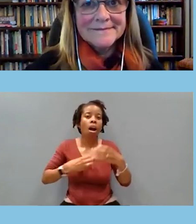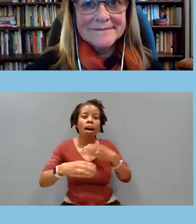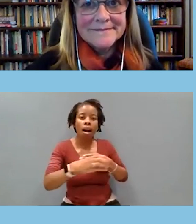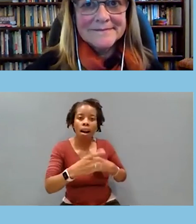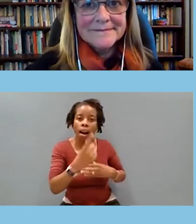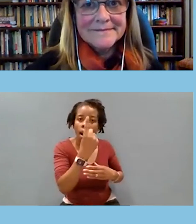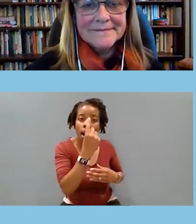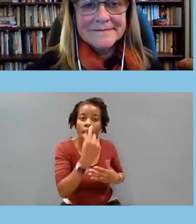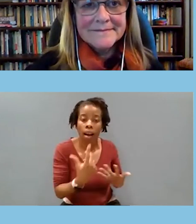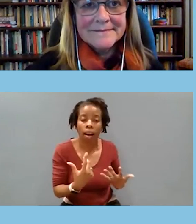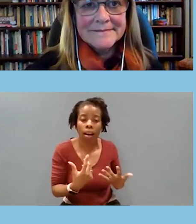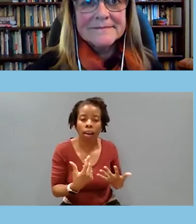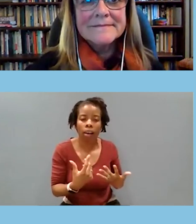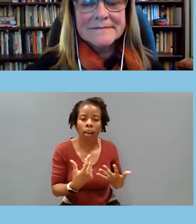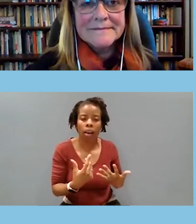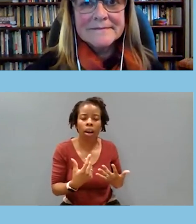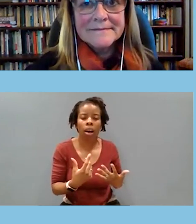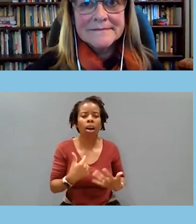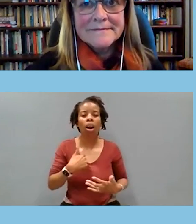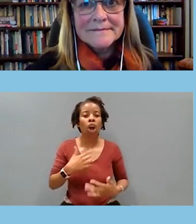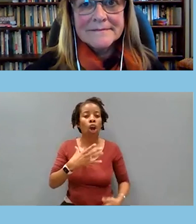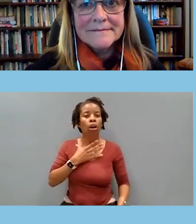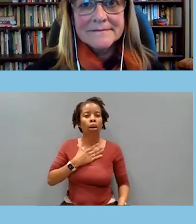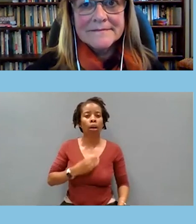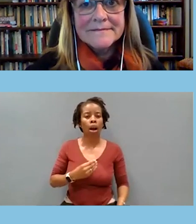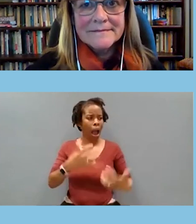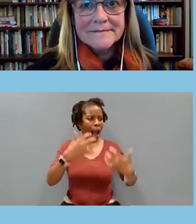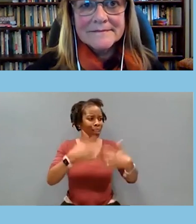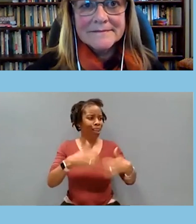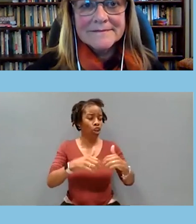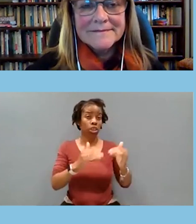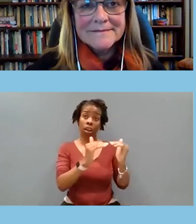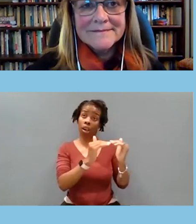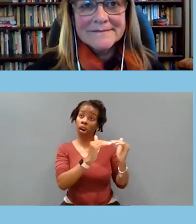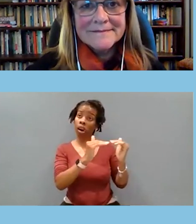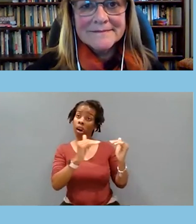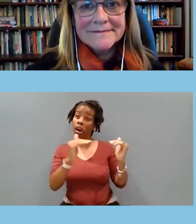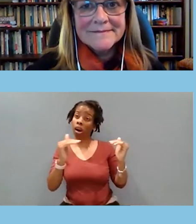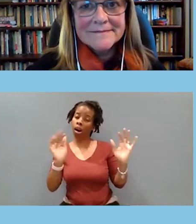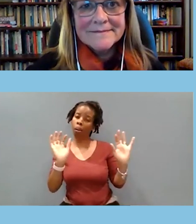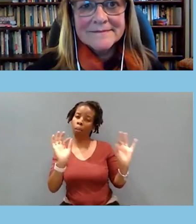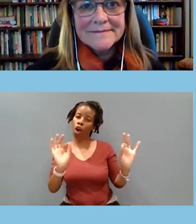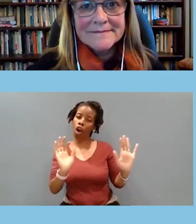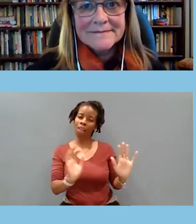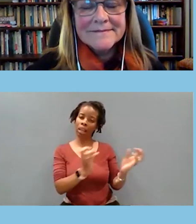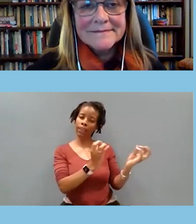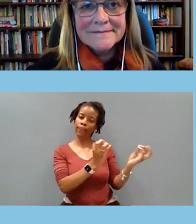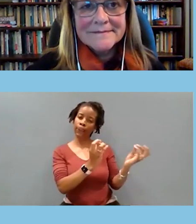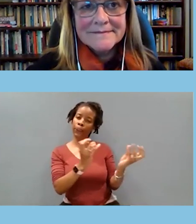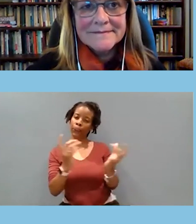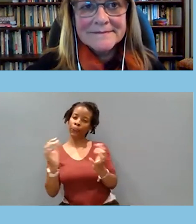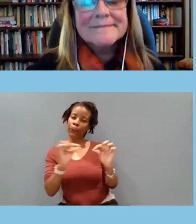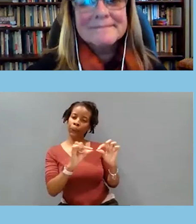desiring this kind of technology that becomes frictionless is not necessarily the best